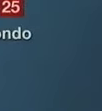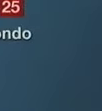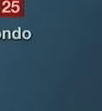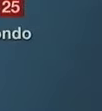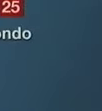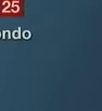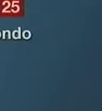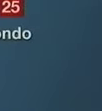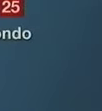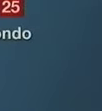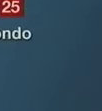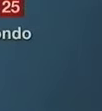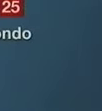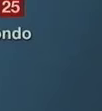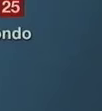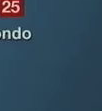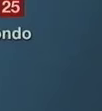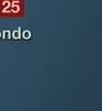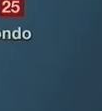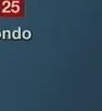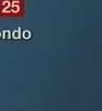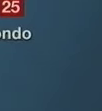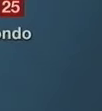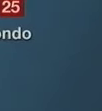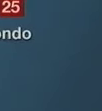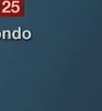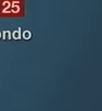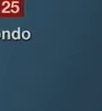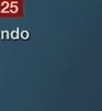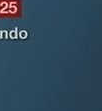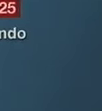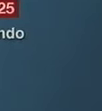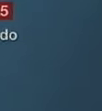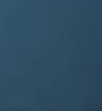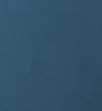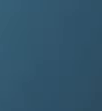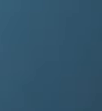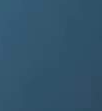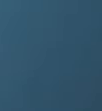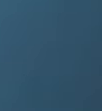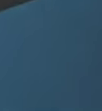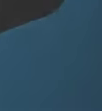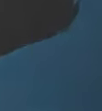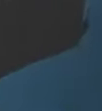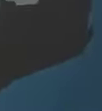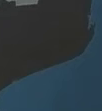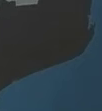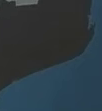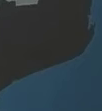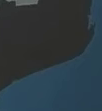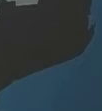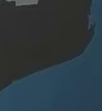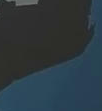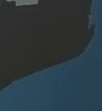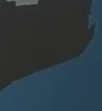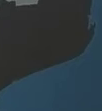also reach Mpumalanga, mostly towards late afternoon and evening, while in the low veld it's going to be a dry and warm day with temperatures